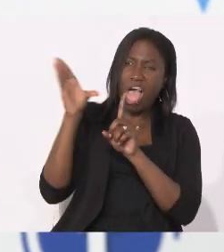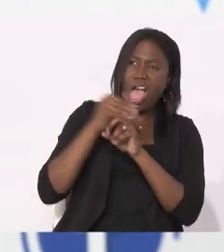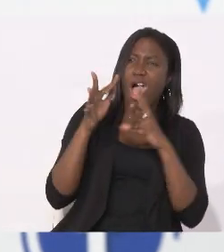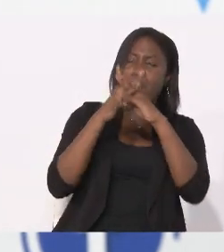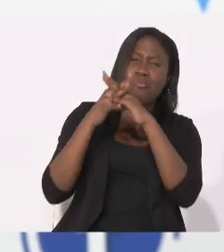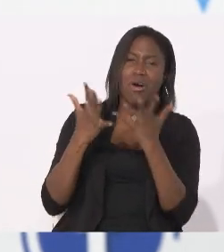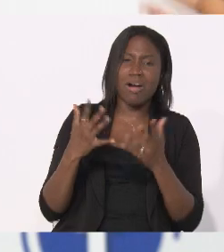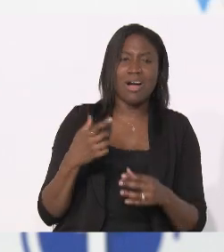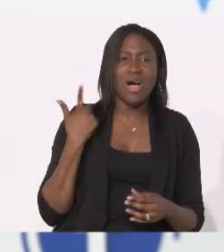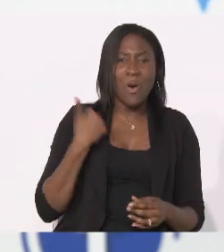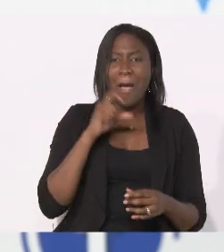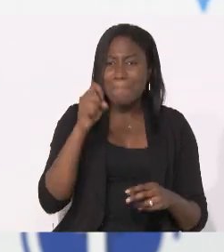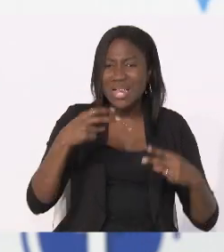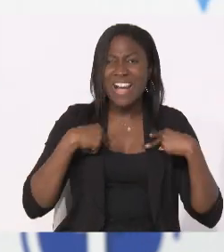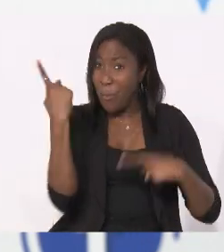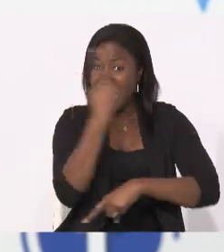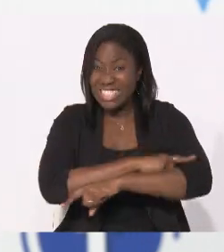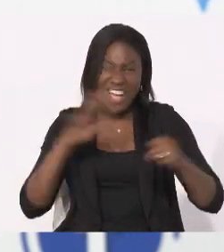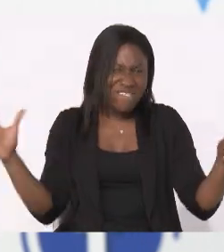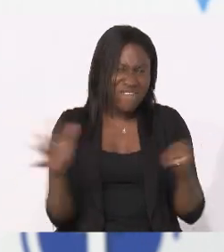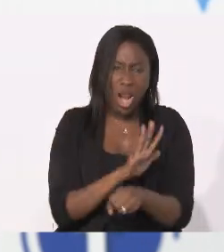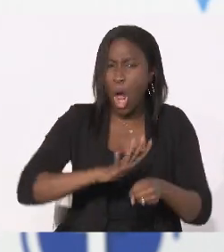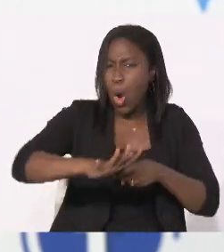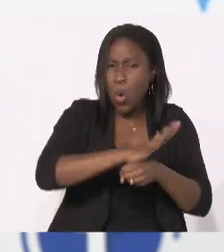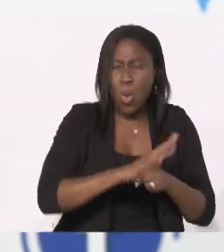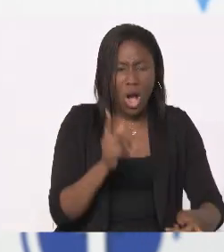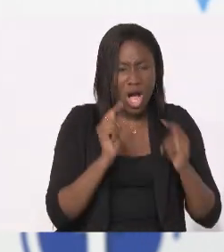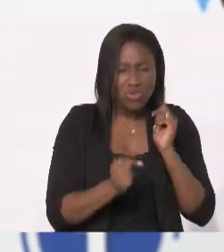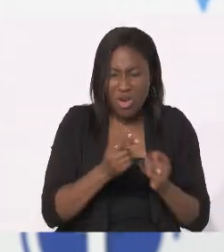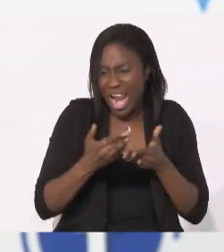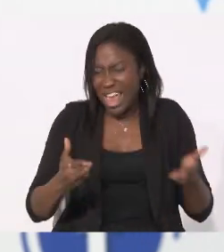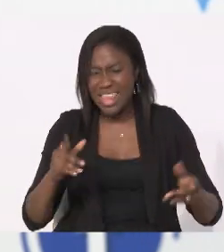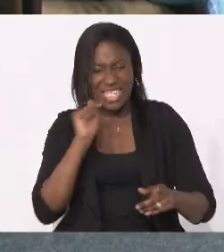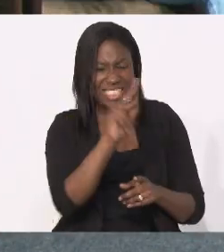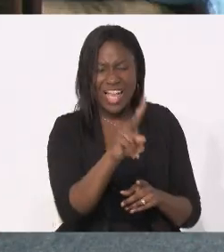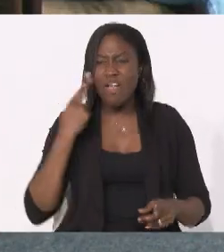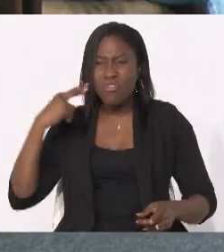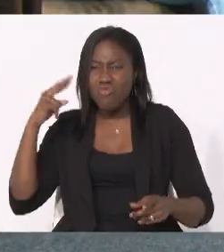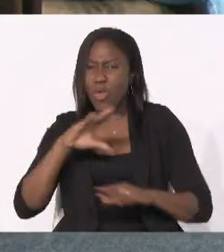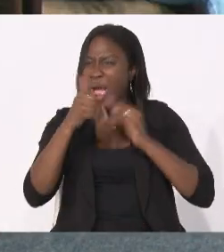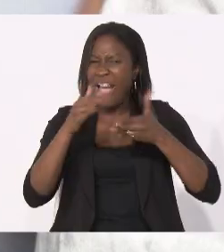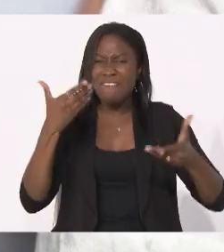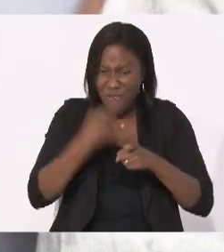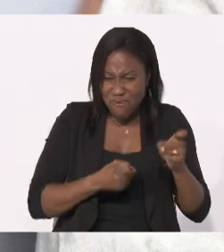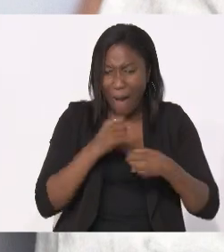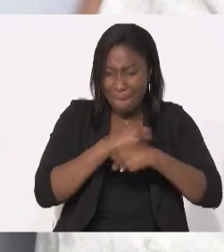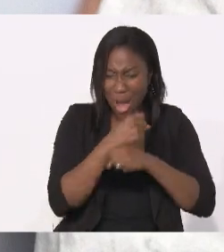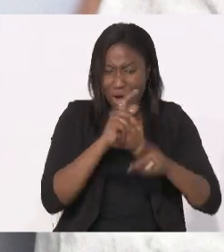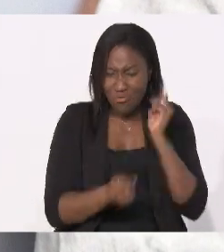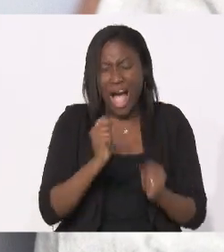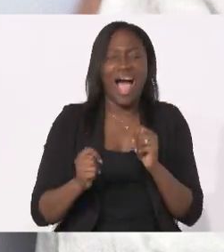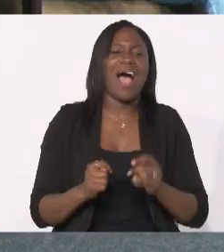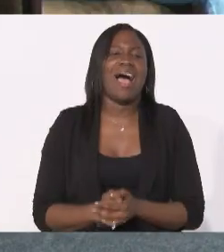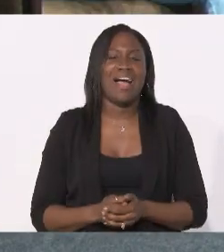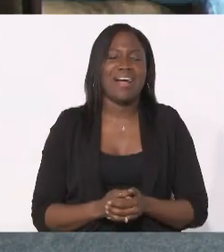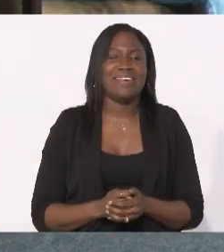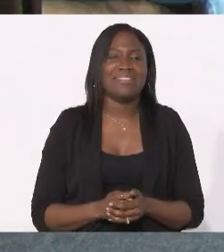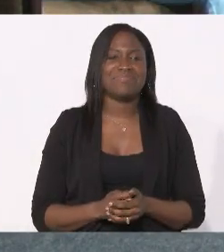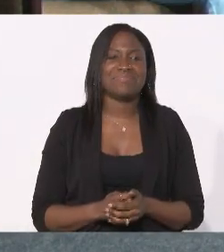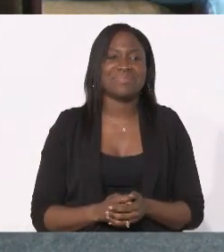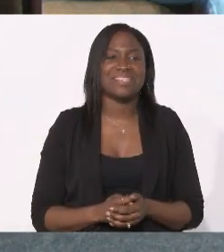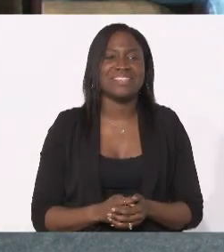has to be led. we as a people would never instill in our young people about being proud of us.